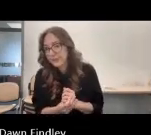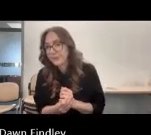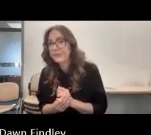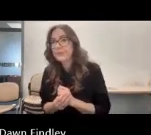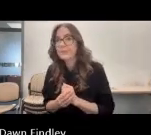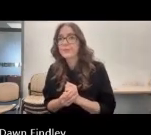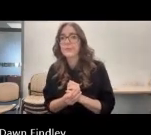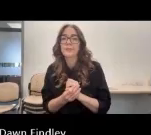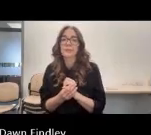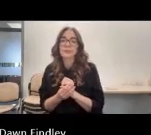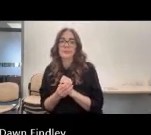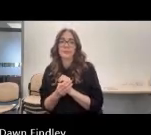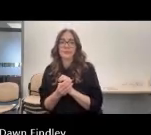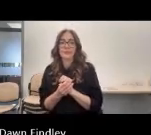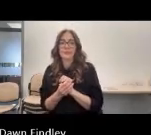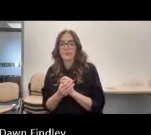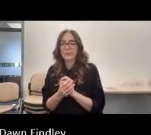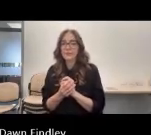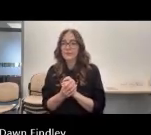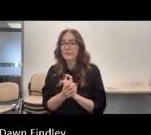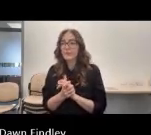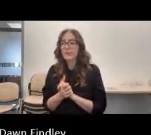is a big learning curve for everybody.